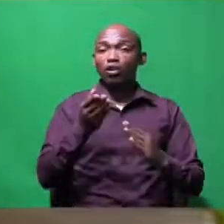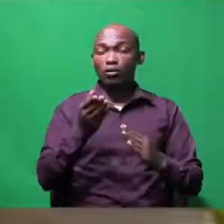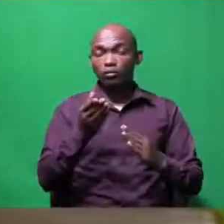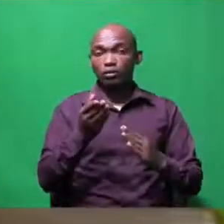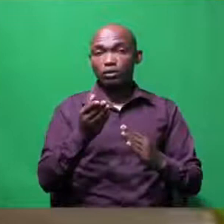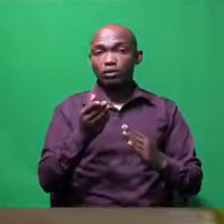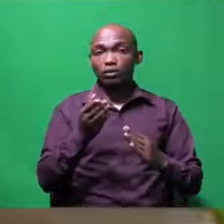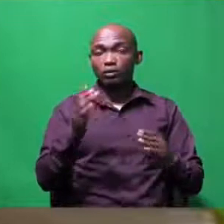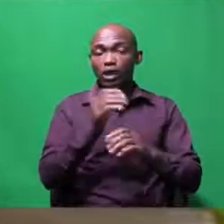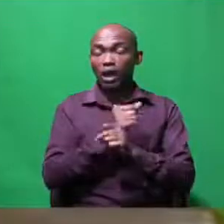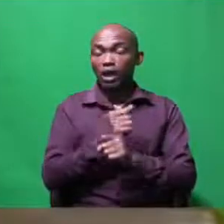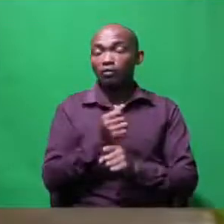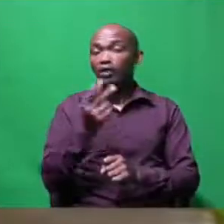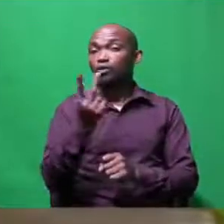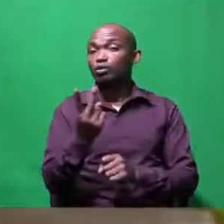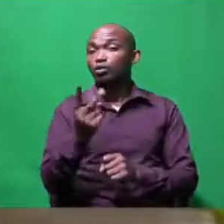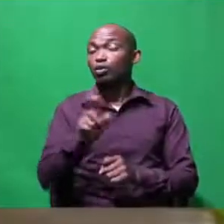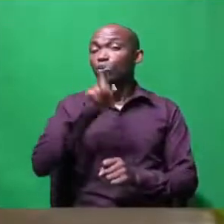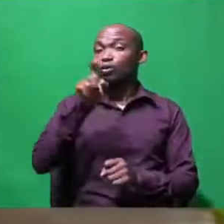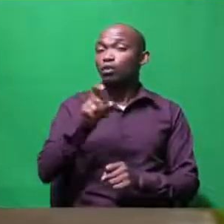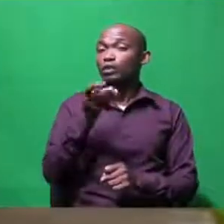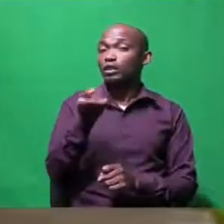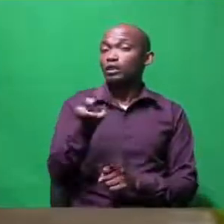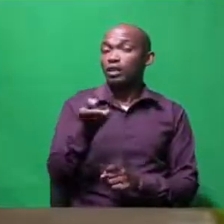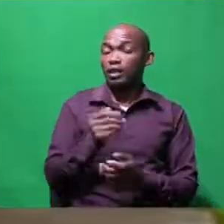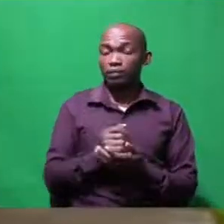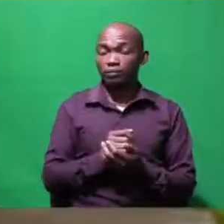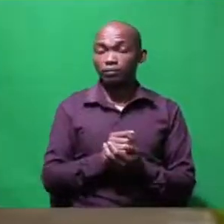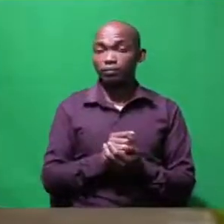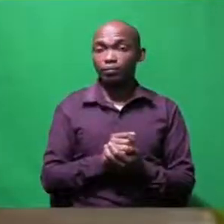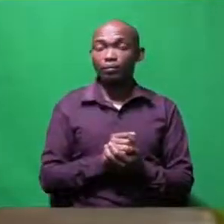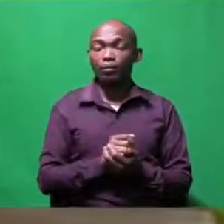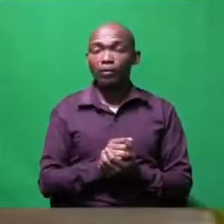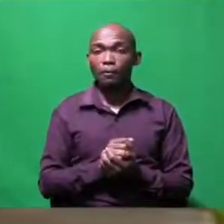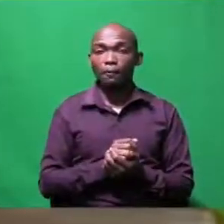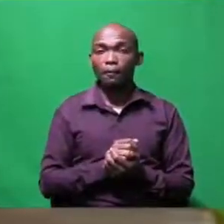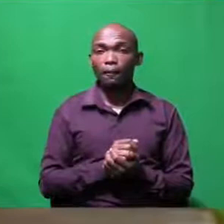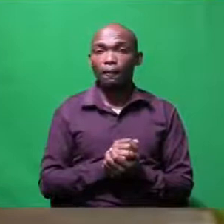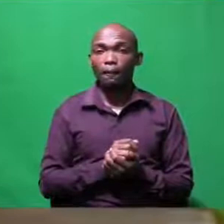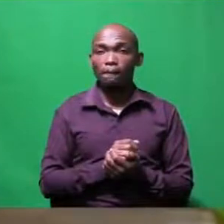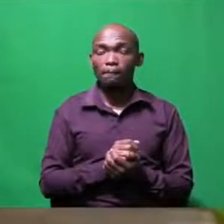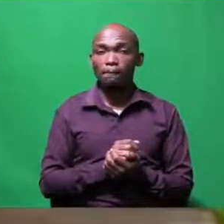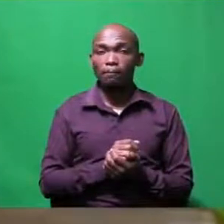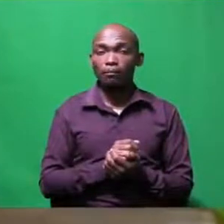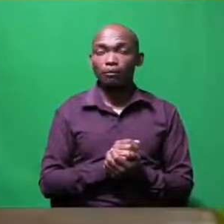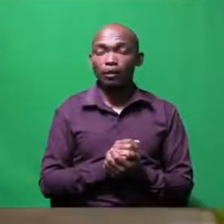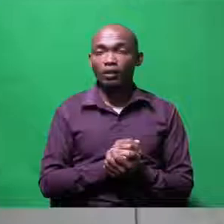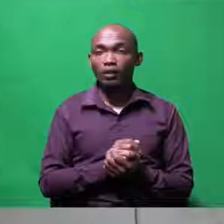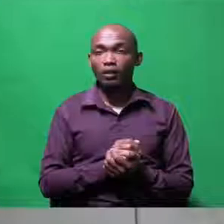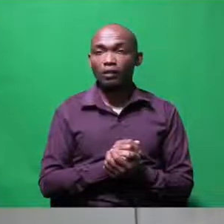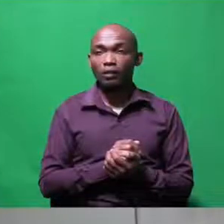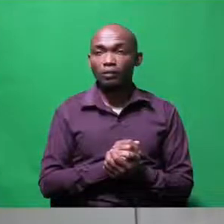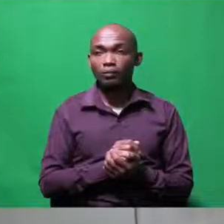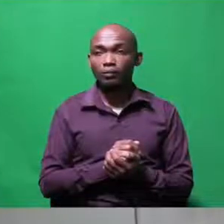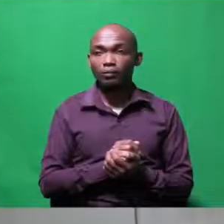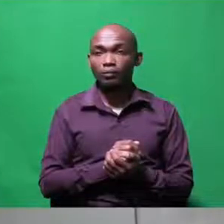I have 2 questions here. We can discuss it your home as a homework. Number 1, with